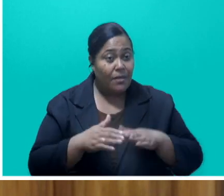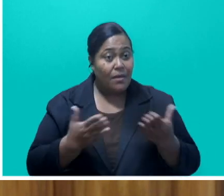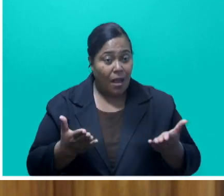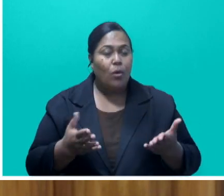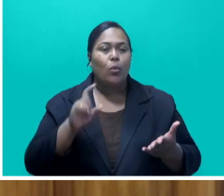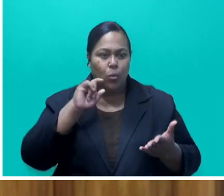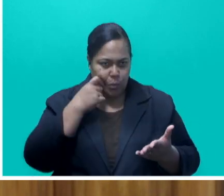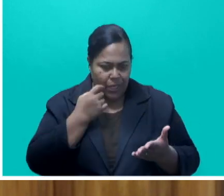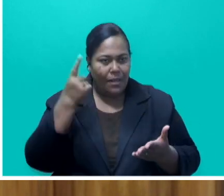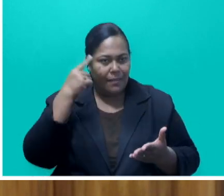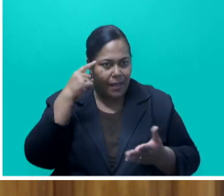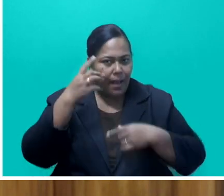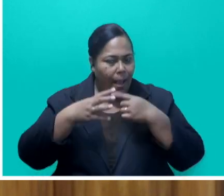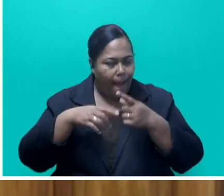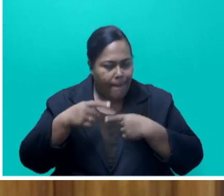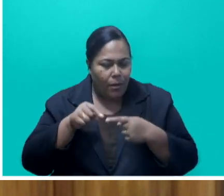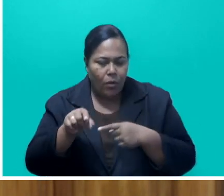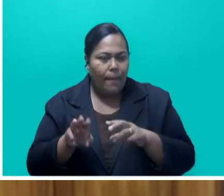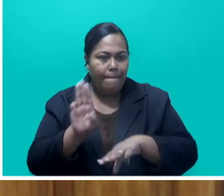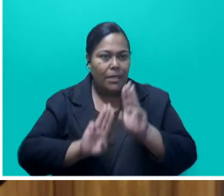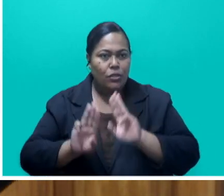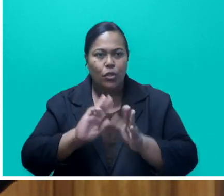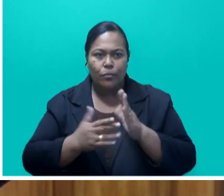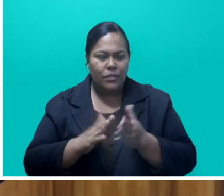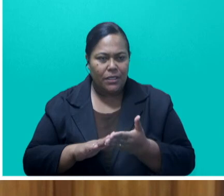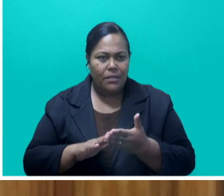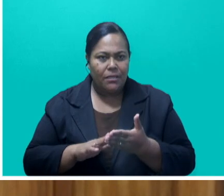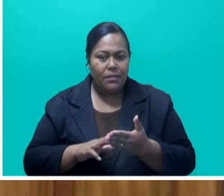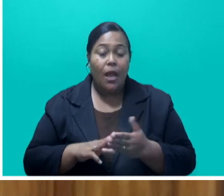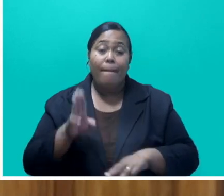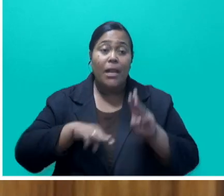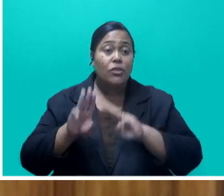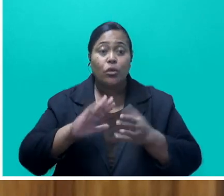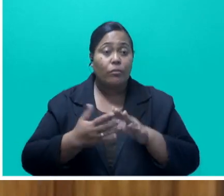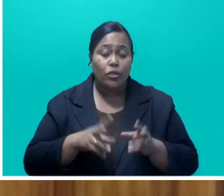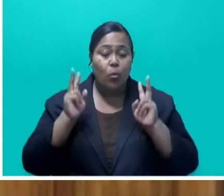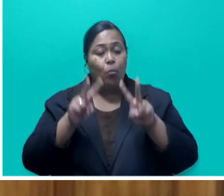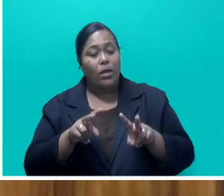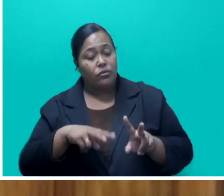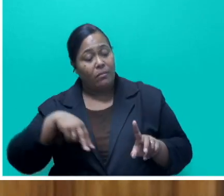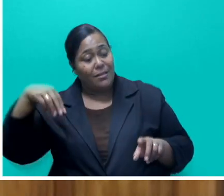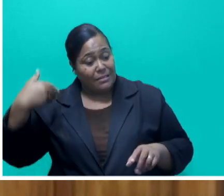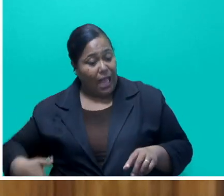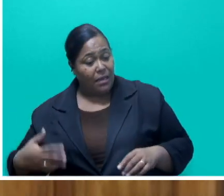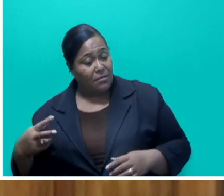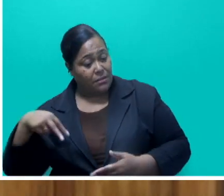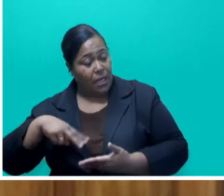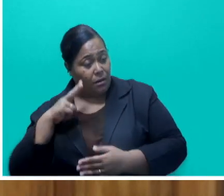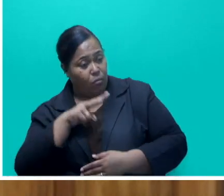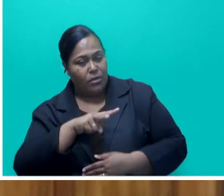are the days when our Melanesian communities would watch from the sidelines. To all my Melanesian brothers and